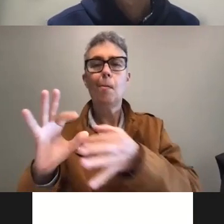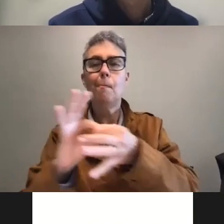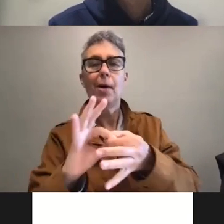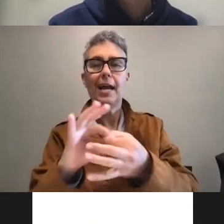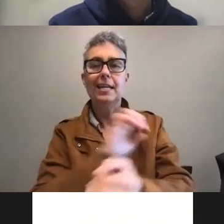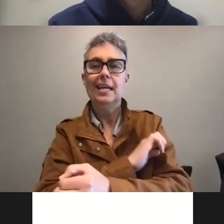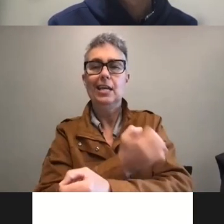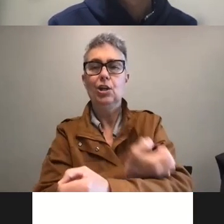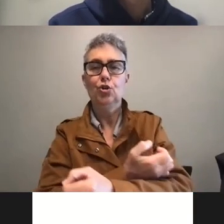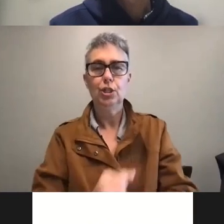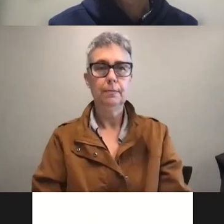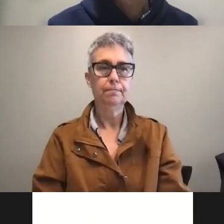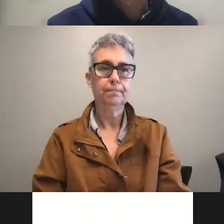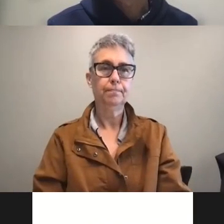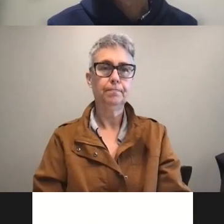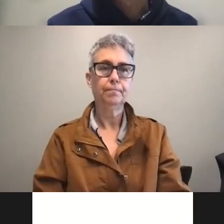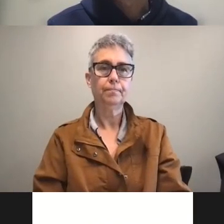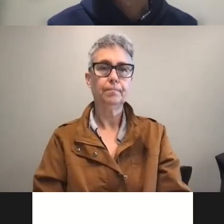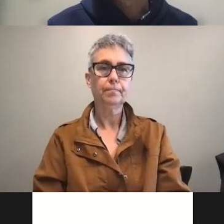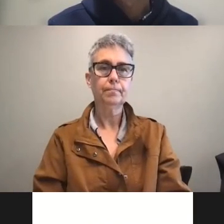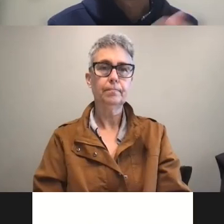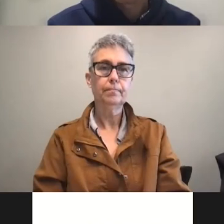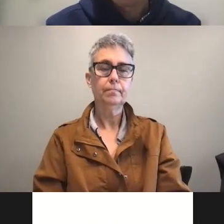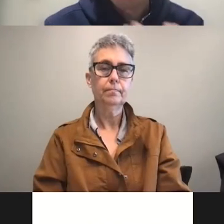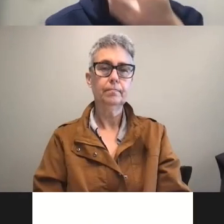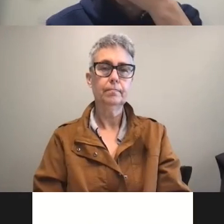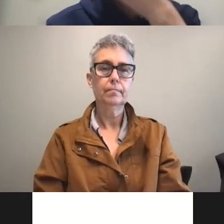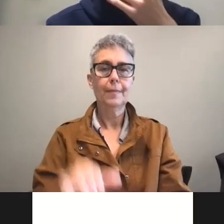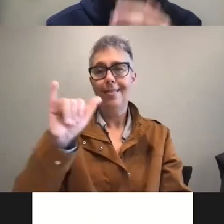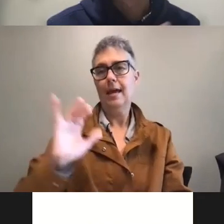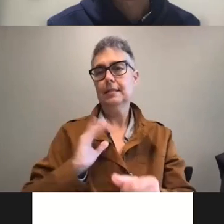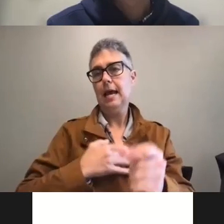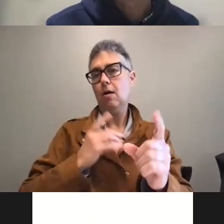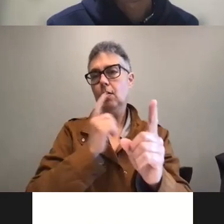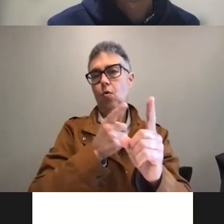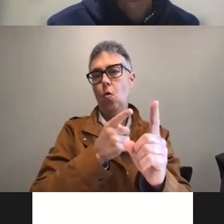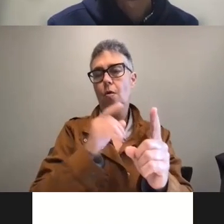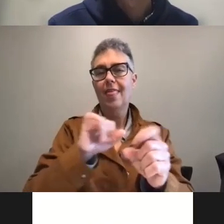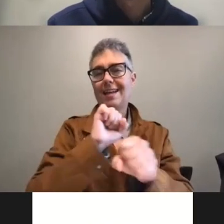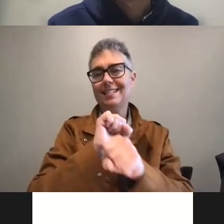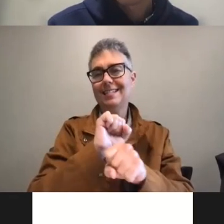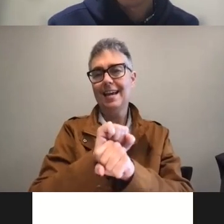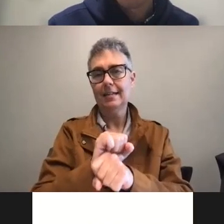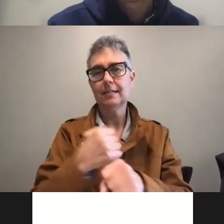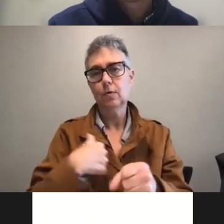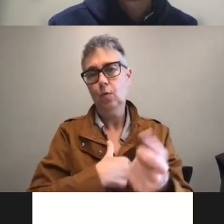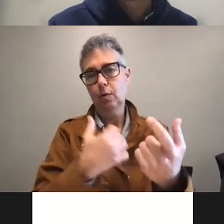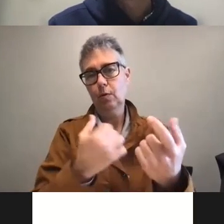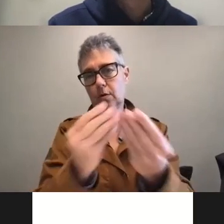etc. So this is sort of the goal that the task that we want to